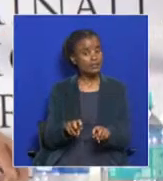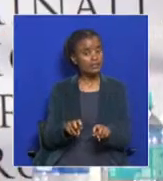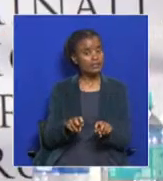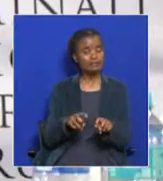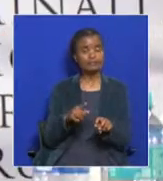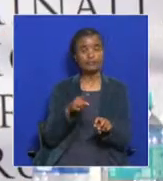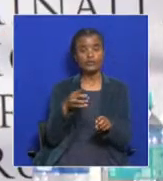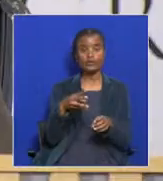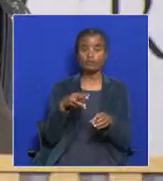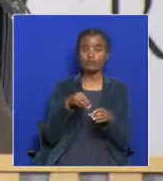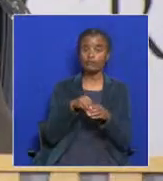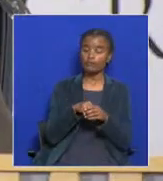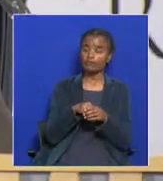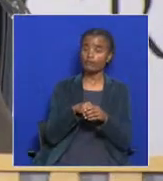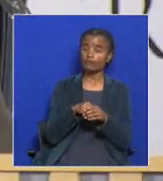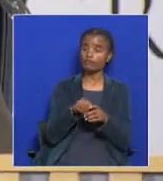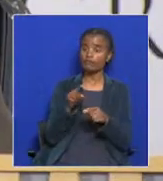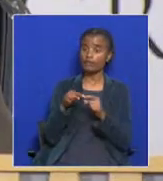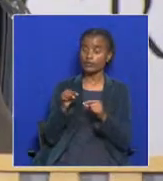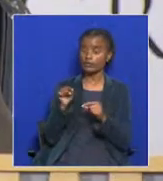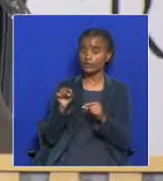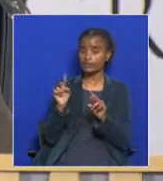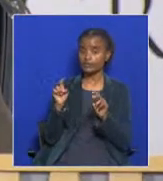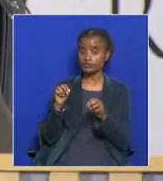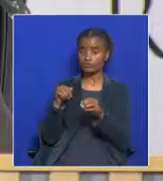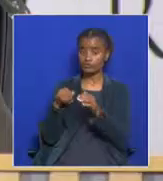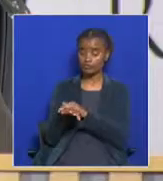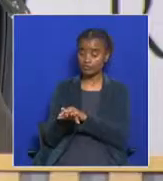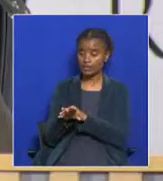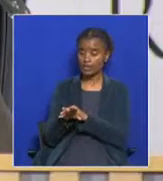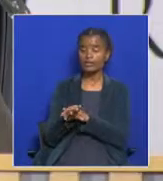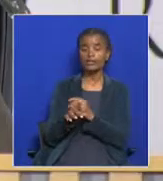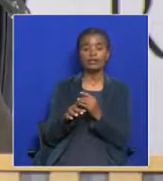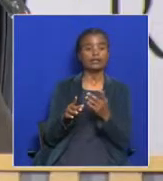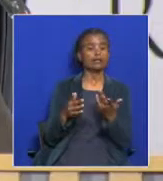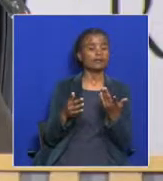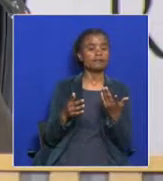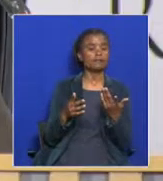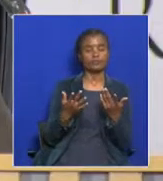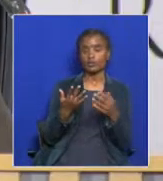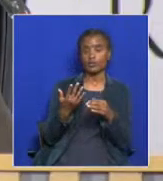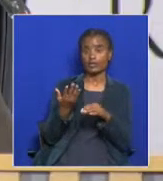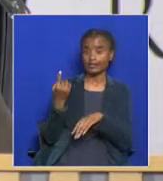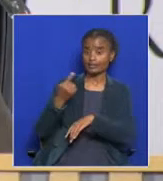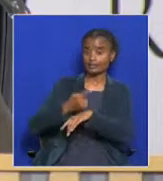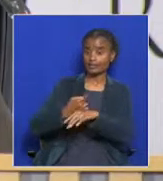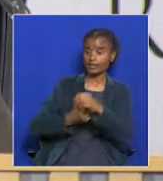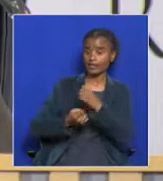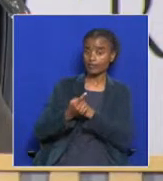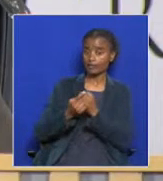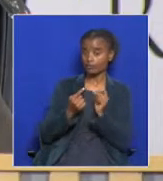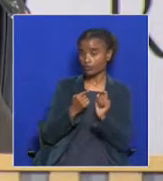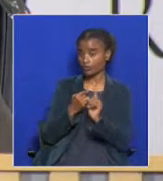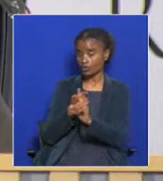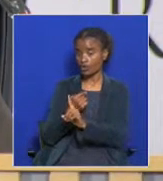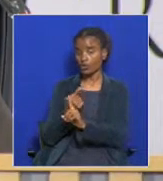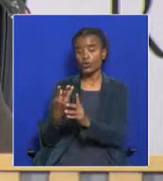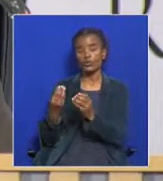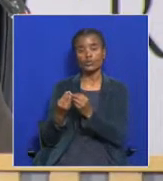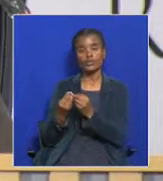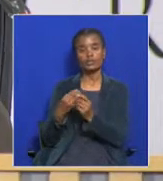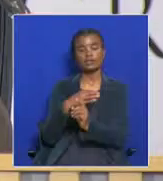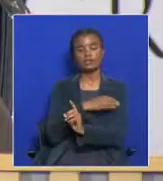itself? Other than going to that scene on the day when it happened, Yes. with the Captain Majola